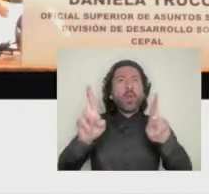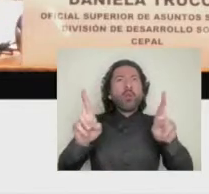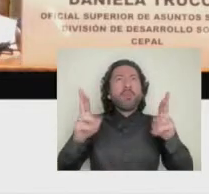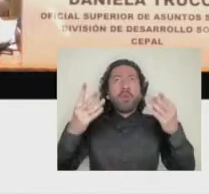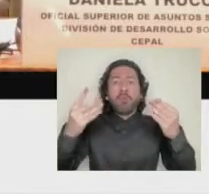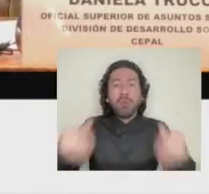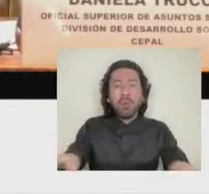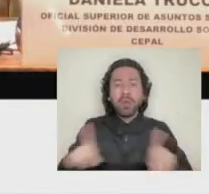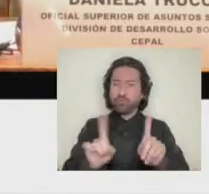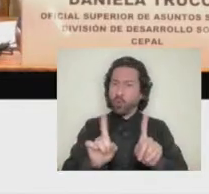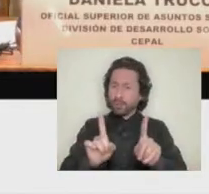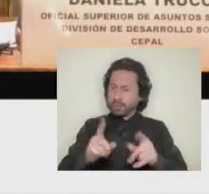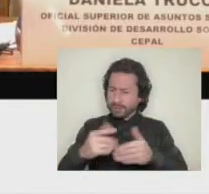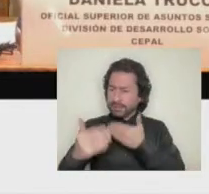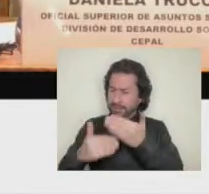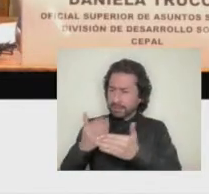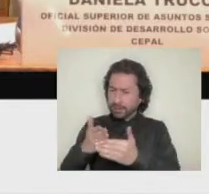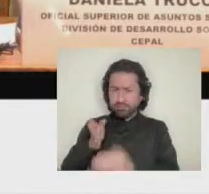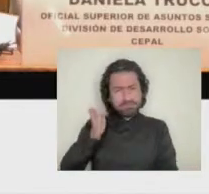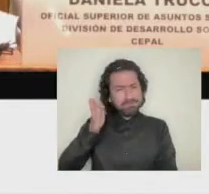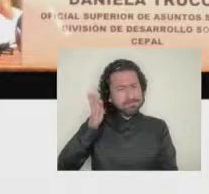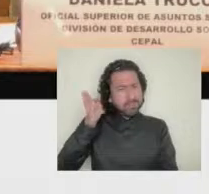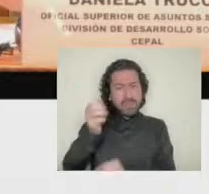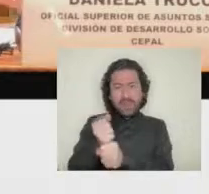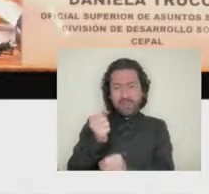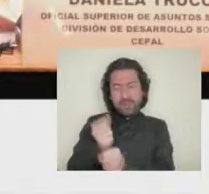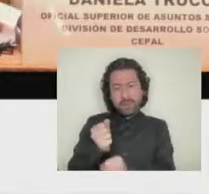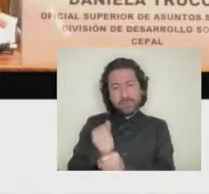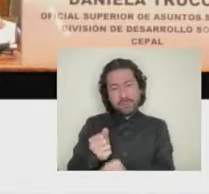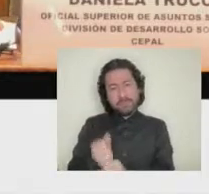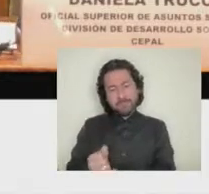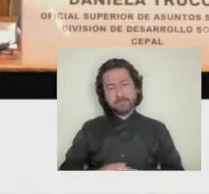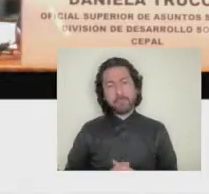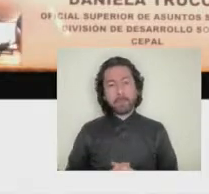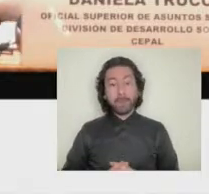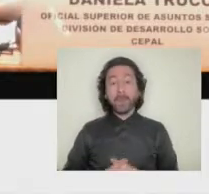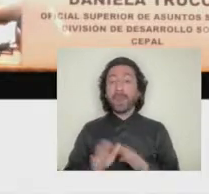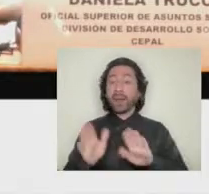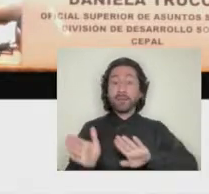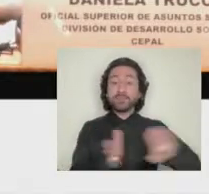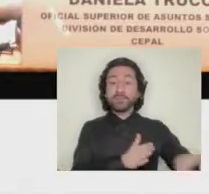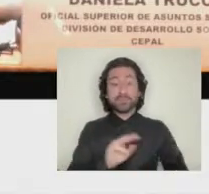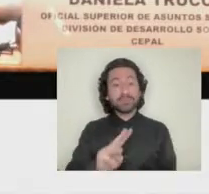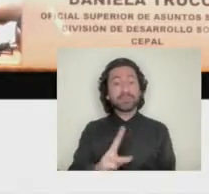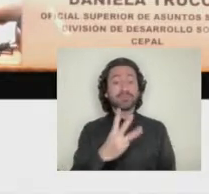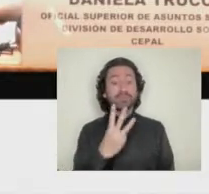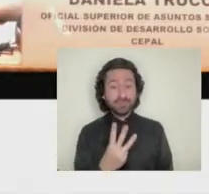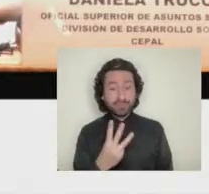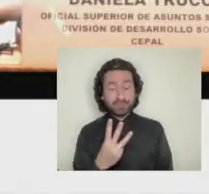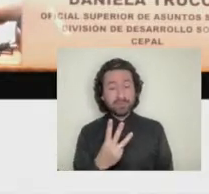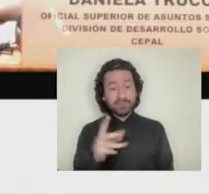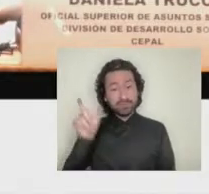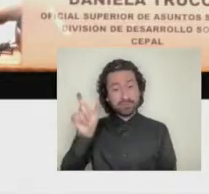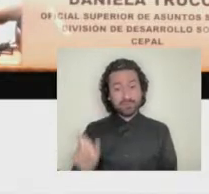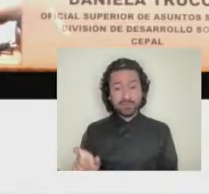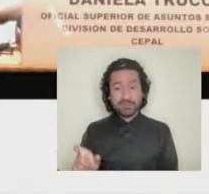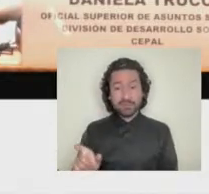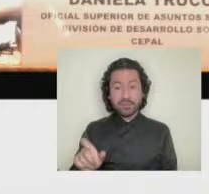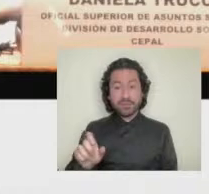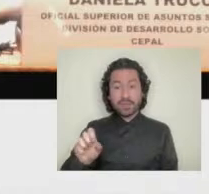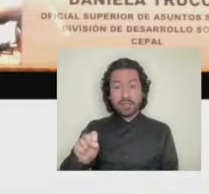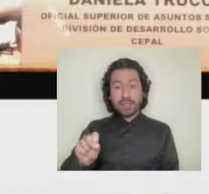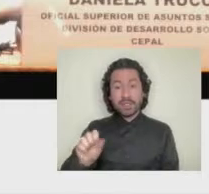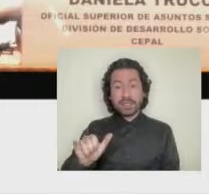this morning, never to lose hope and always work along those lines. Our third panel member